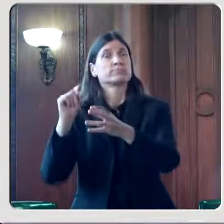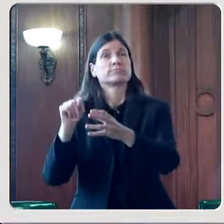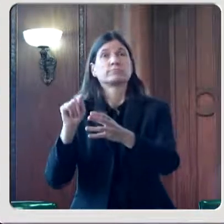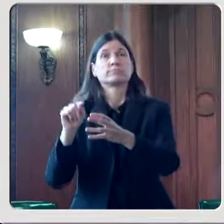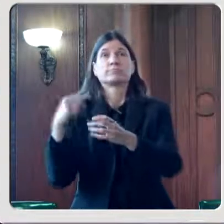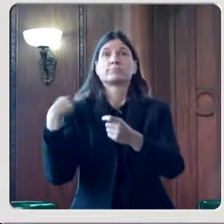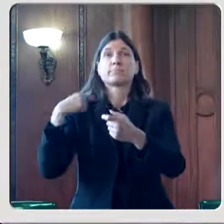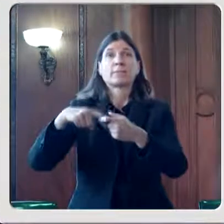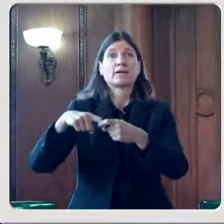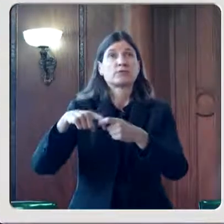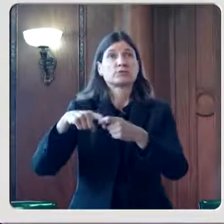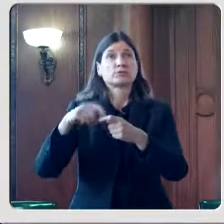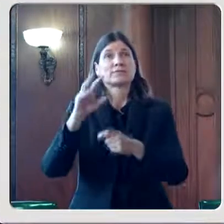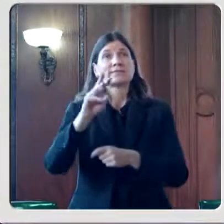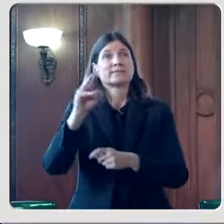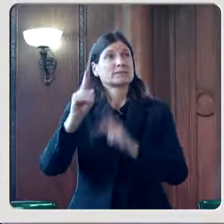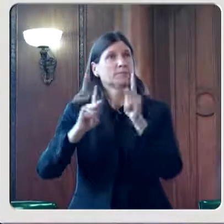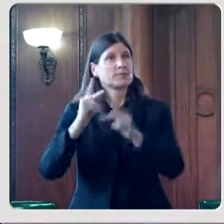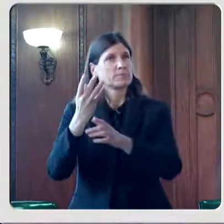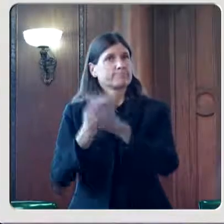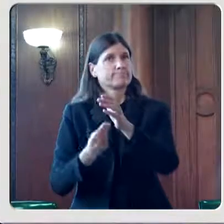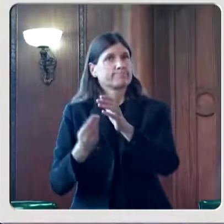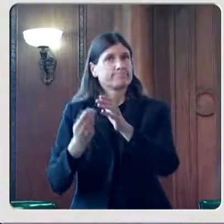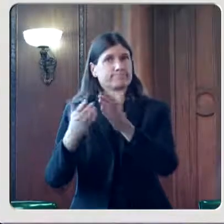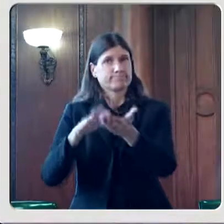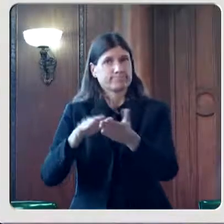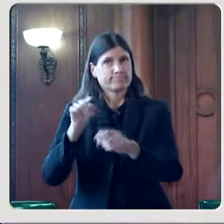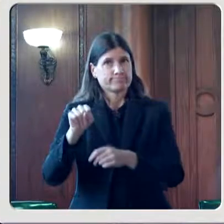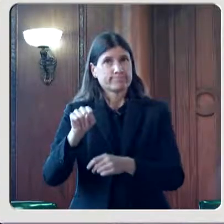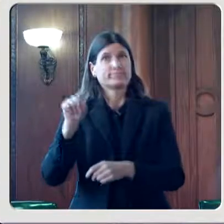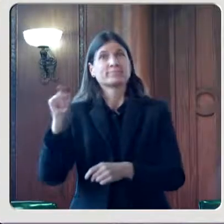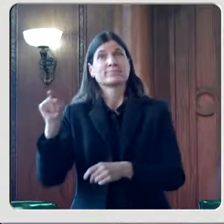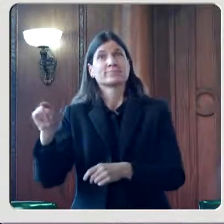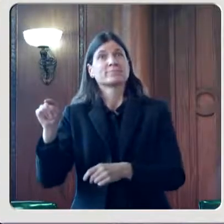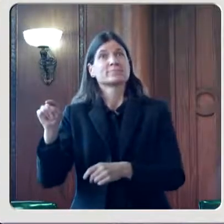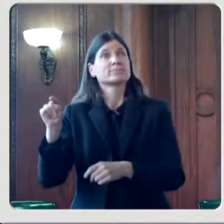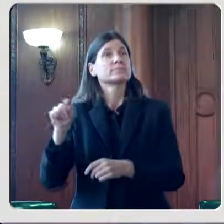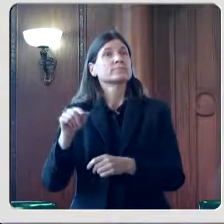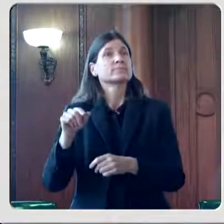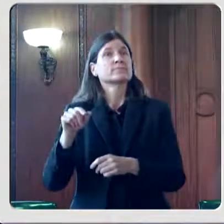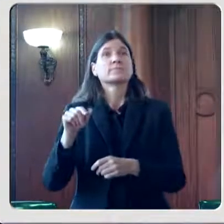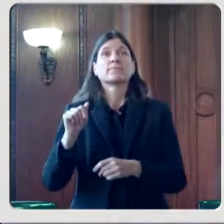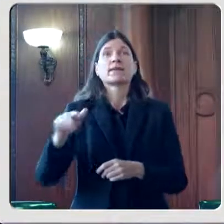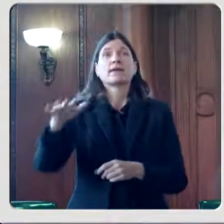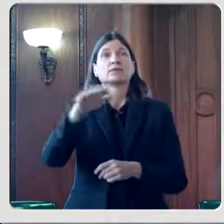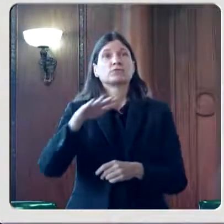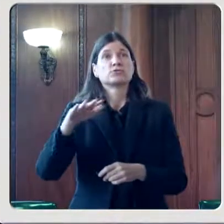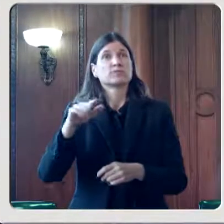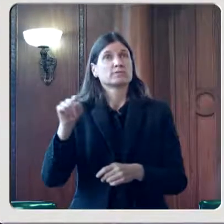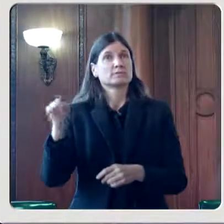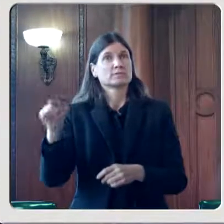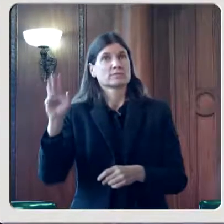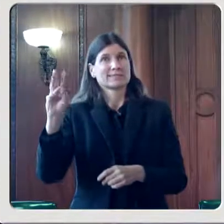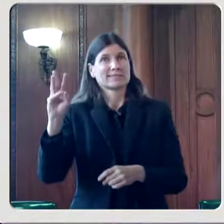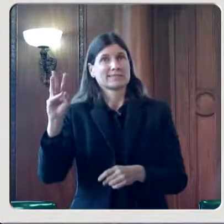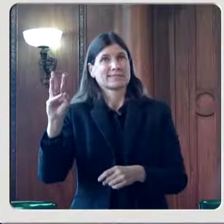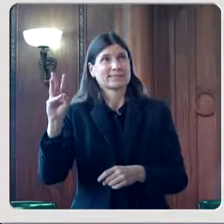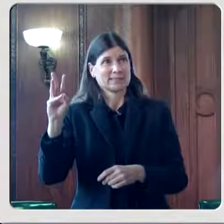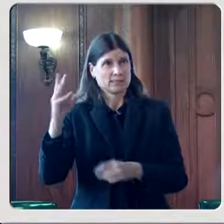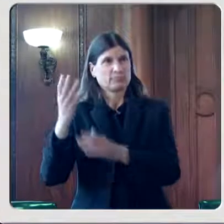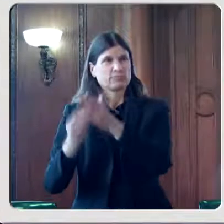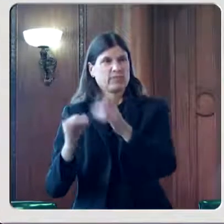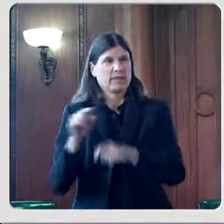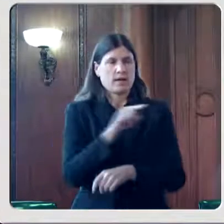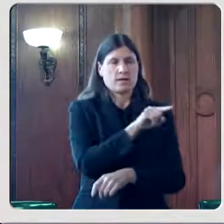Hispanic is at 66 at 31.1%. And Asian is at 6, which